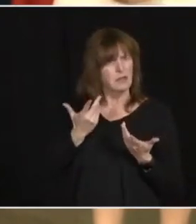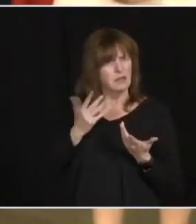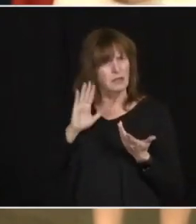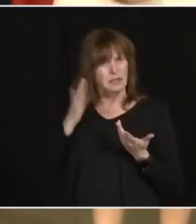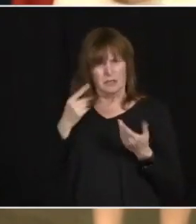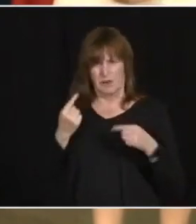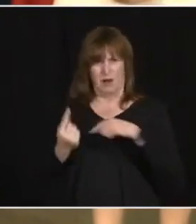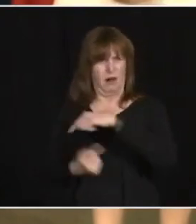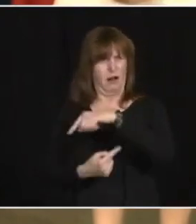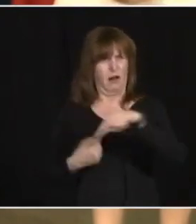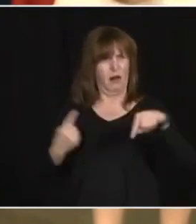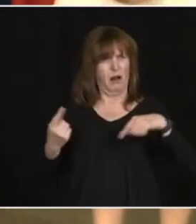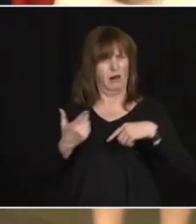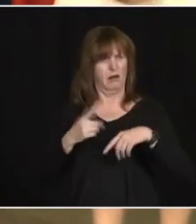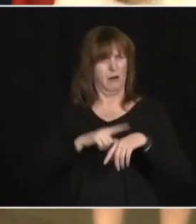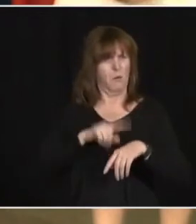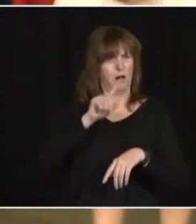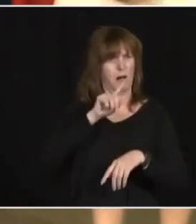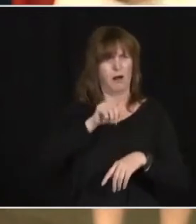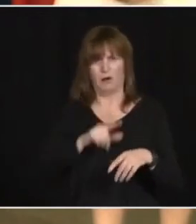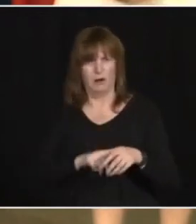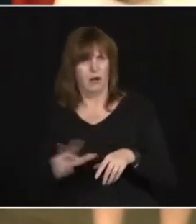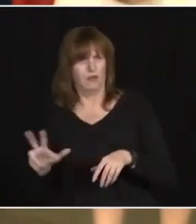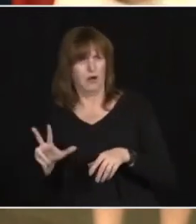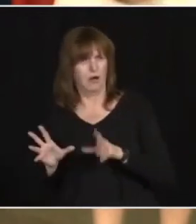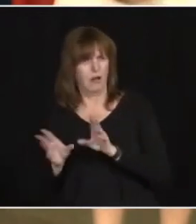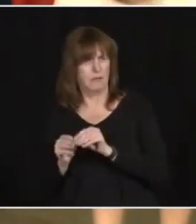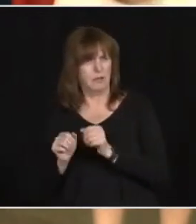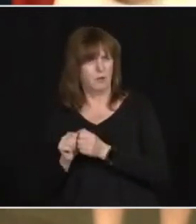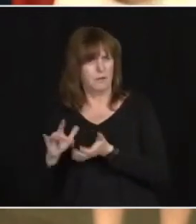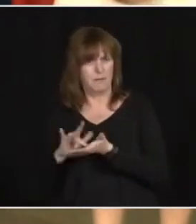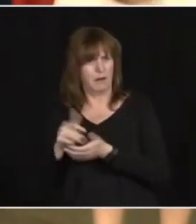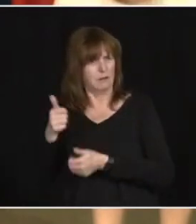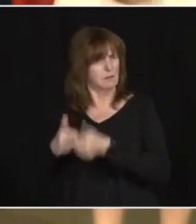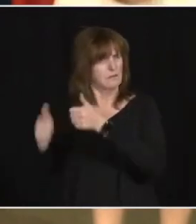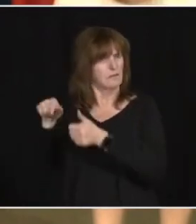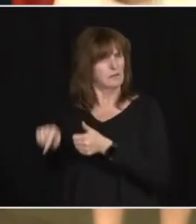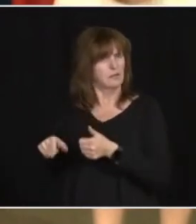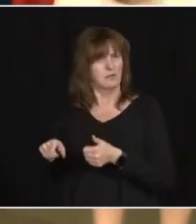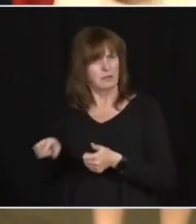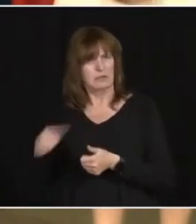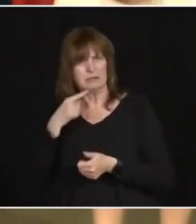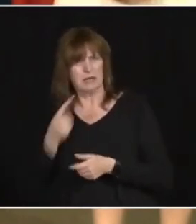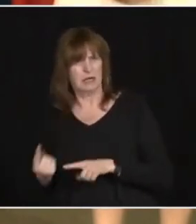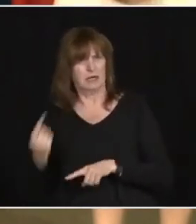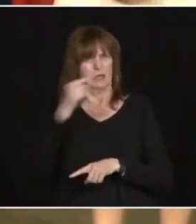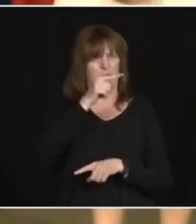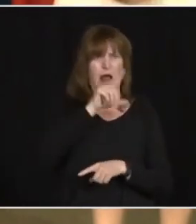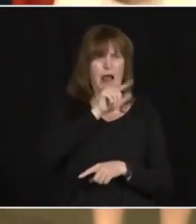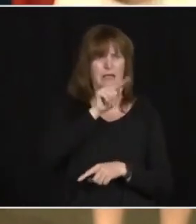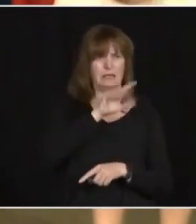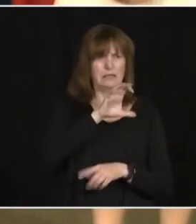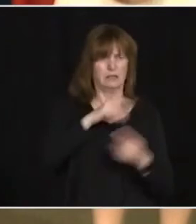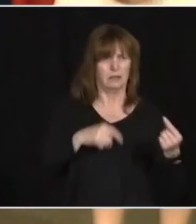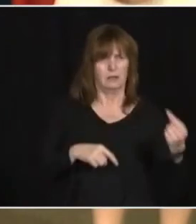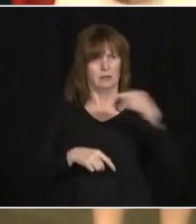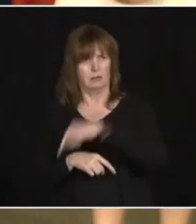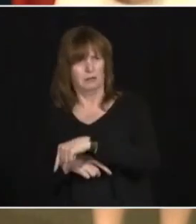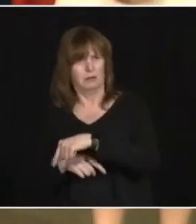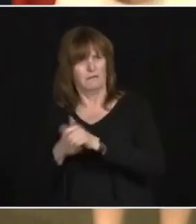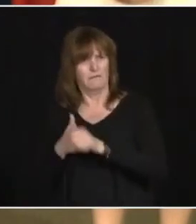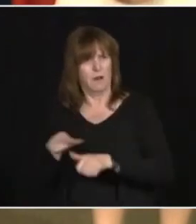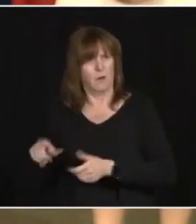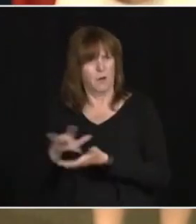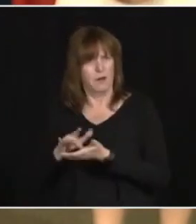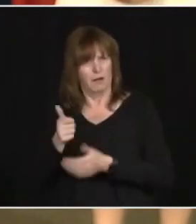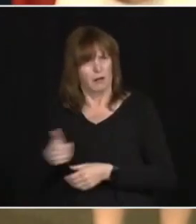conference to the 3 o'clock news conference with him. Who makes the ultimate call, and why didn't the ministry act faster to implement some of these changes that won't be in